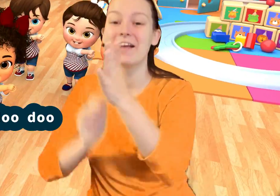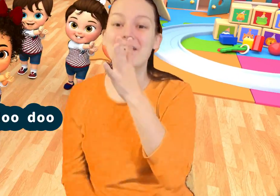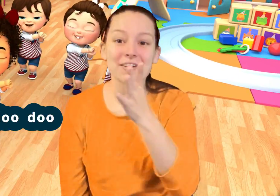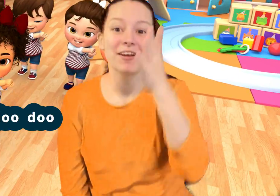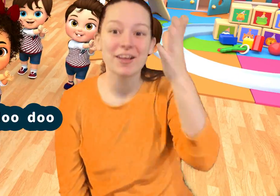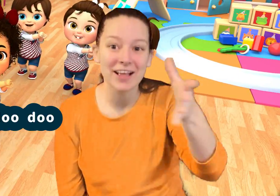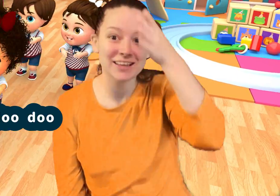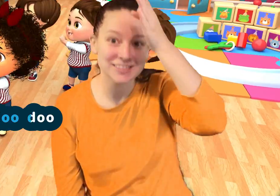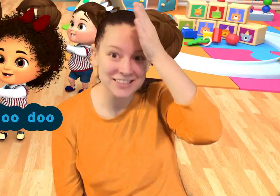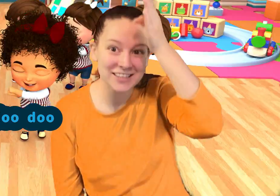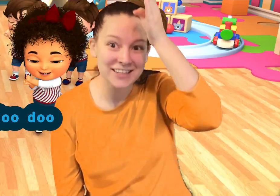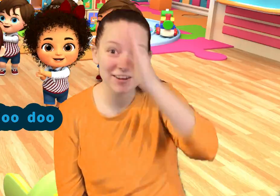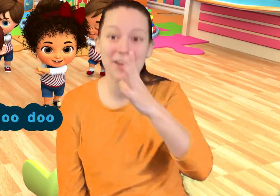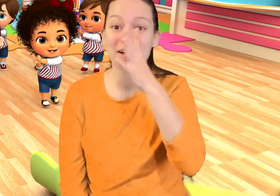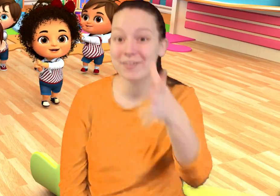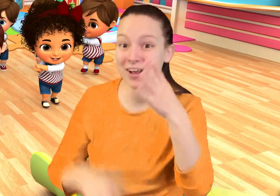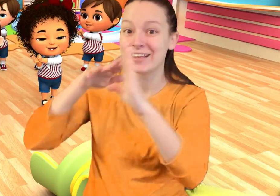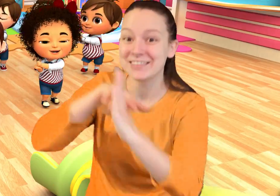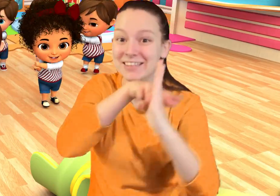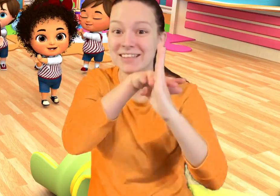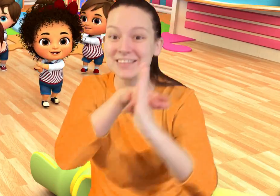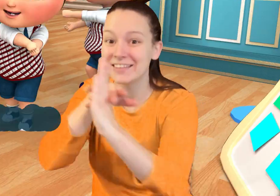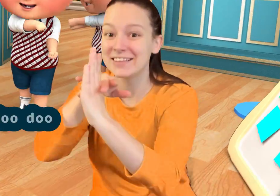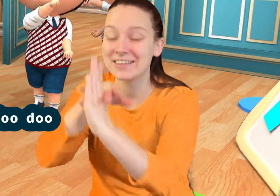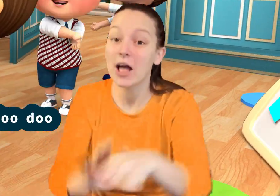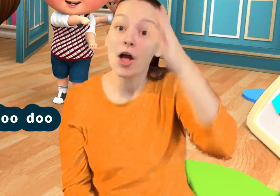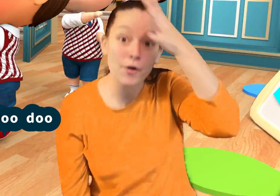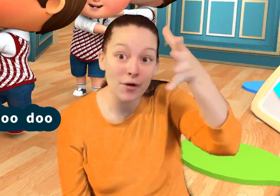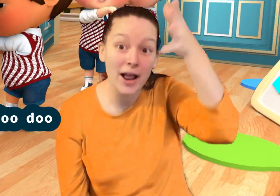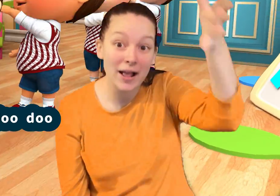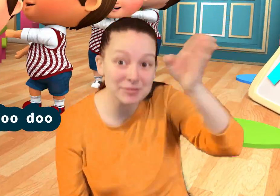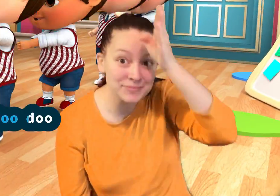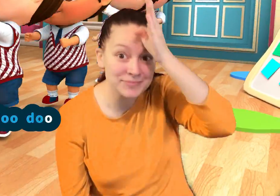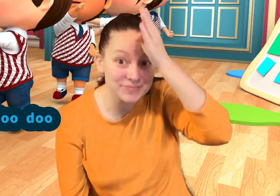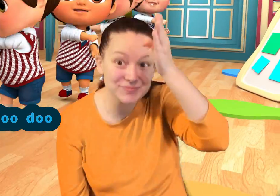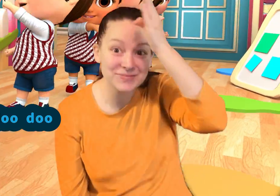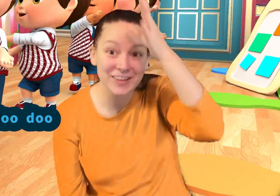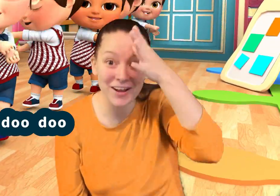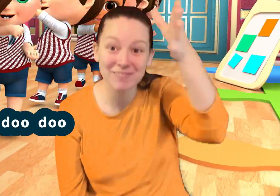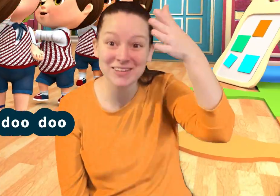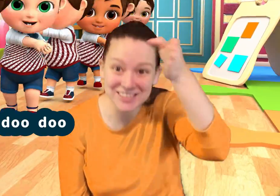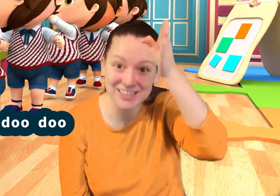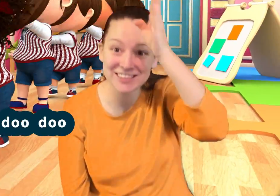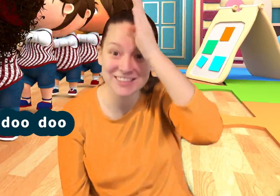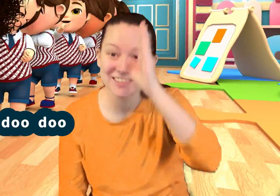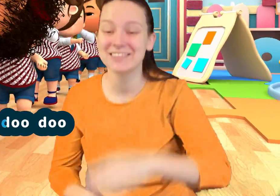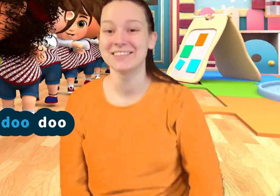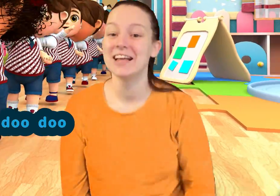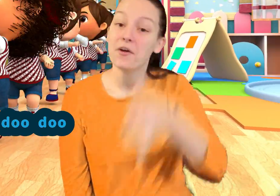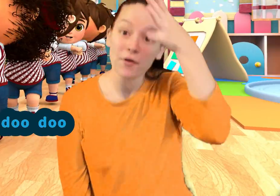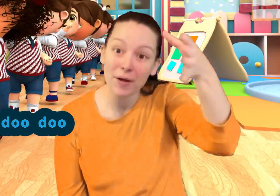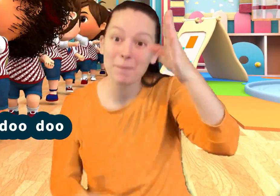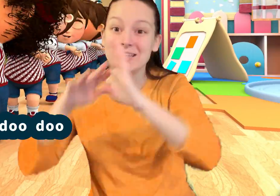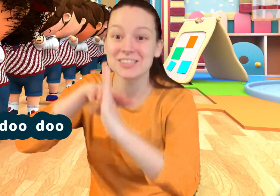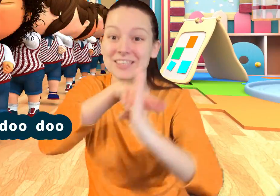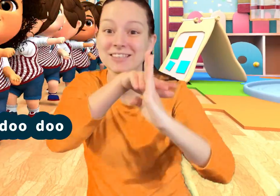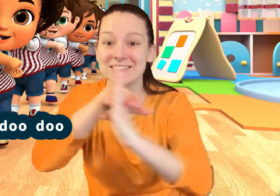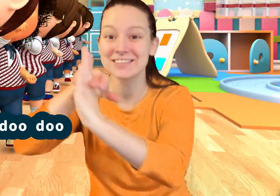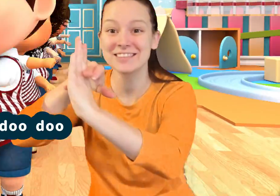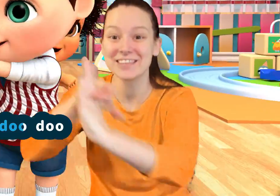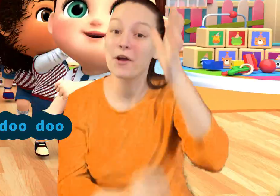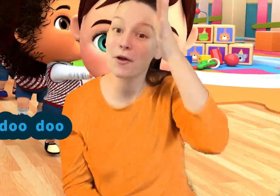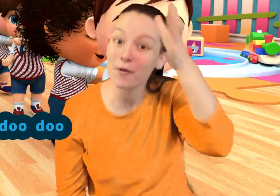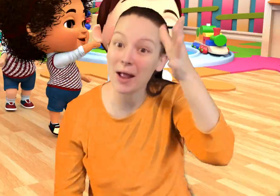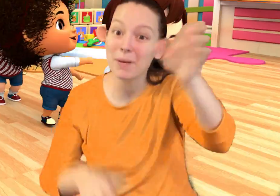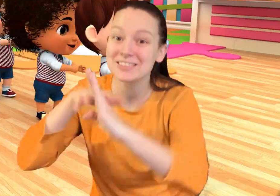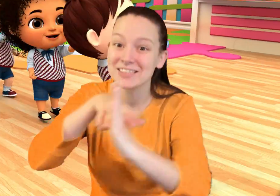doo Grandma shark doo dooo doo doo doo doo Grandma shark grandpa shark doo doo doo doo doo doo grandpa shark do doo doo doo doo grandpa shark doo do